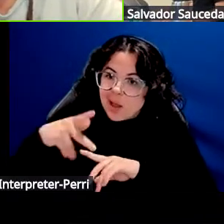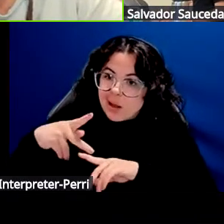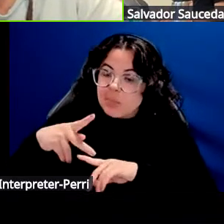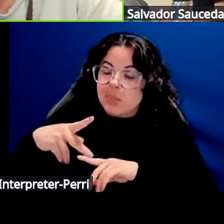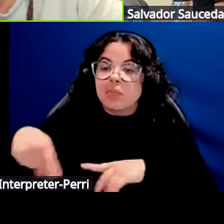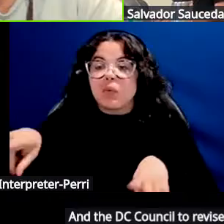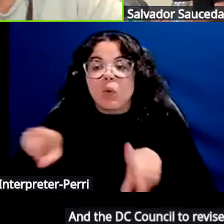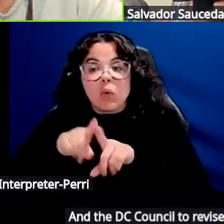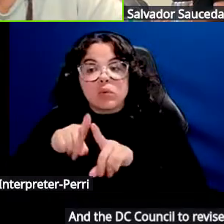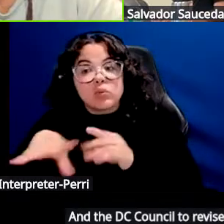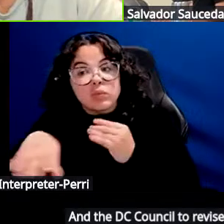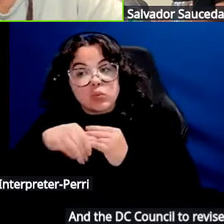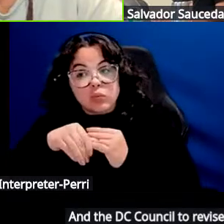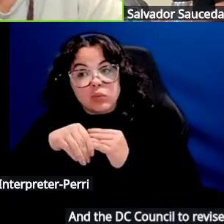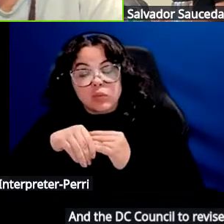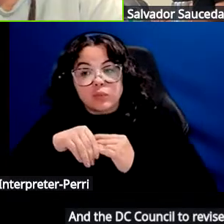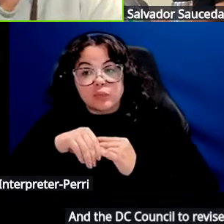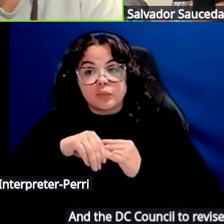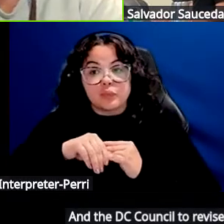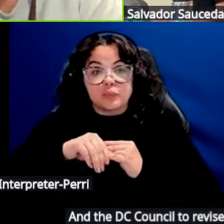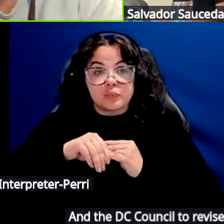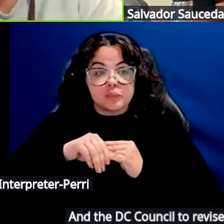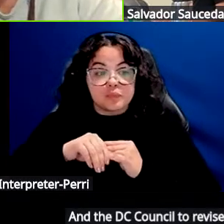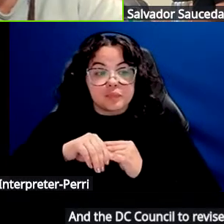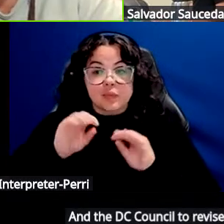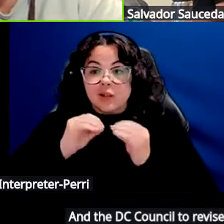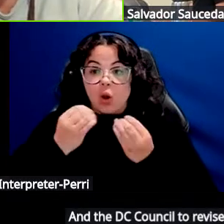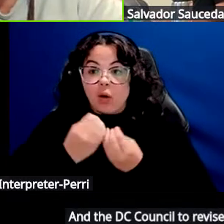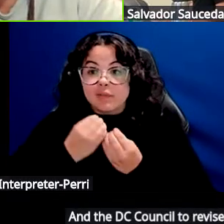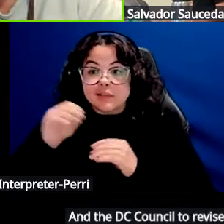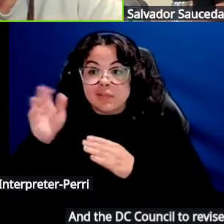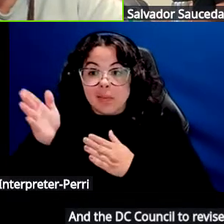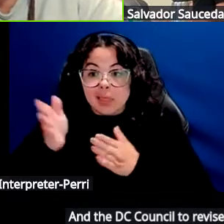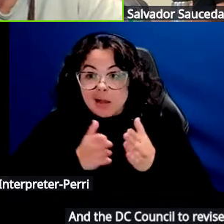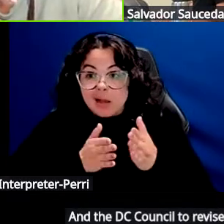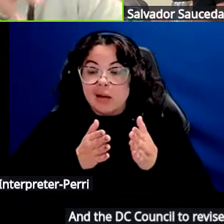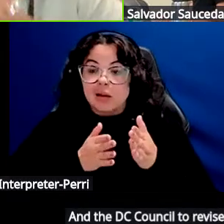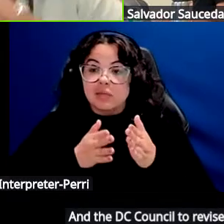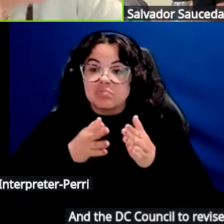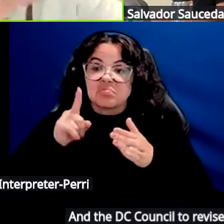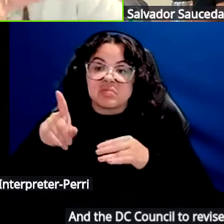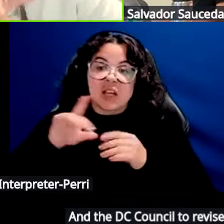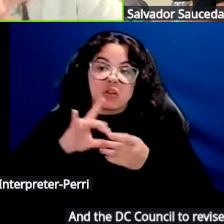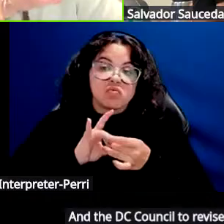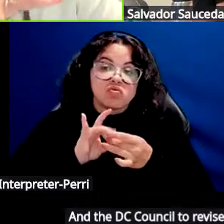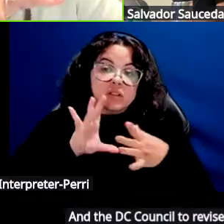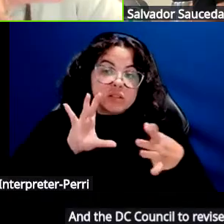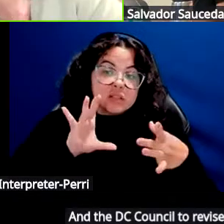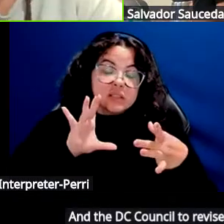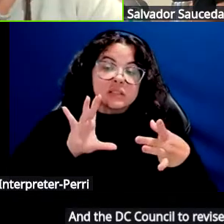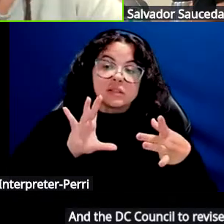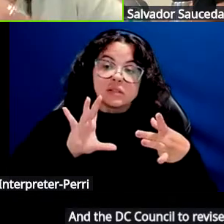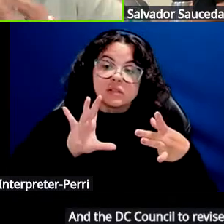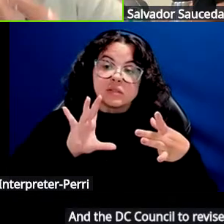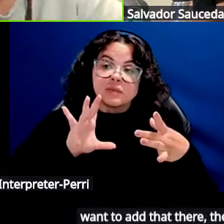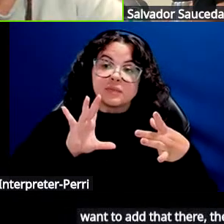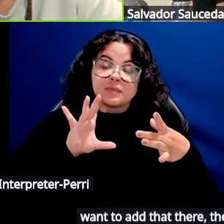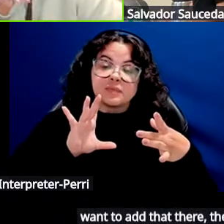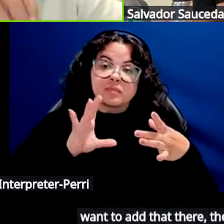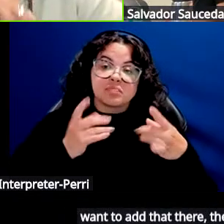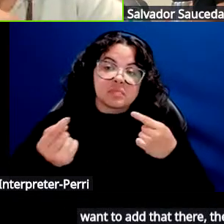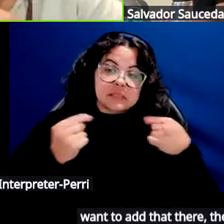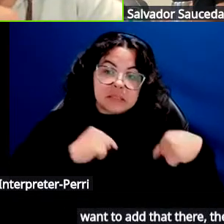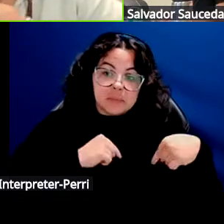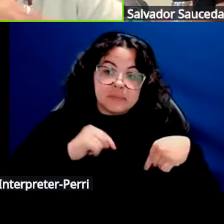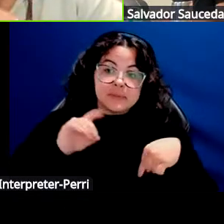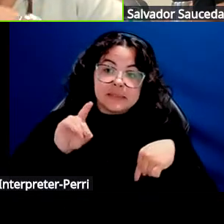add that the Office of Planning had put out to all of the commissioners to come to the